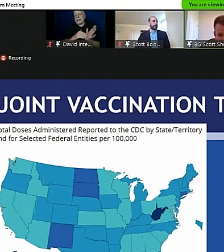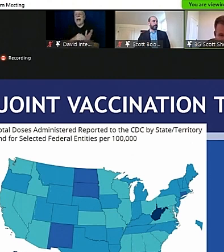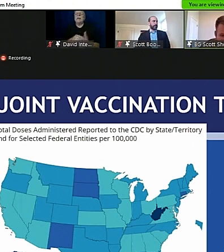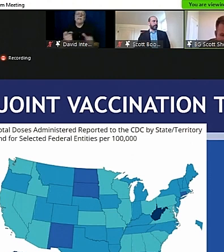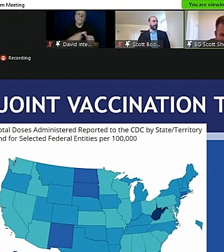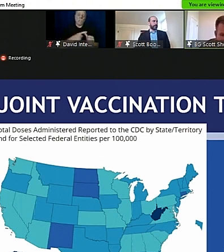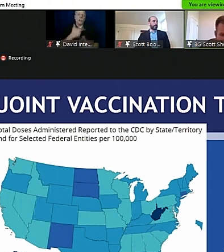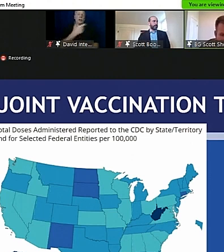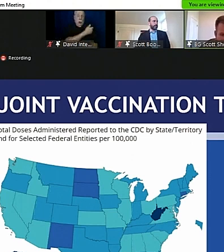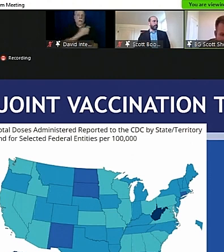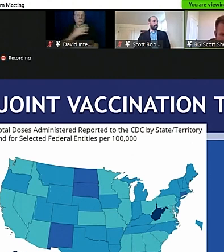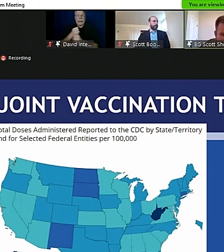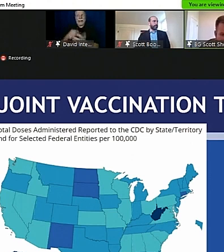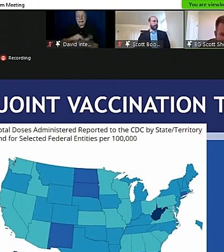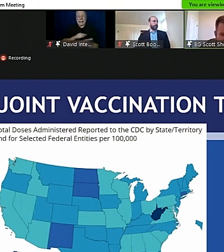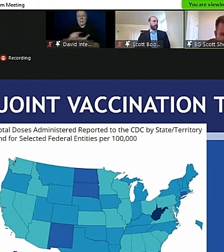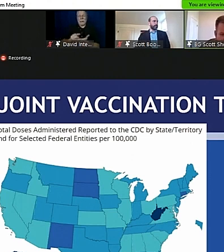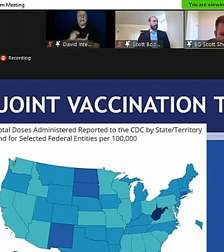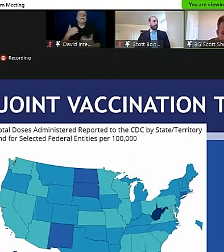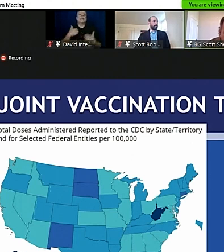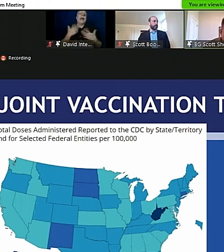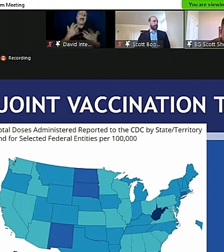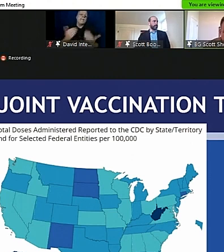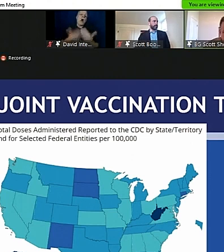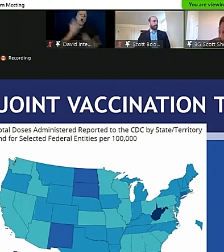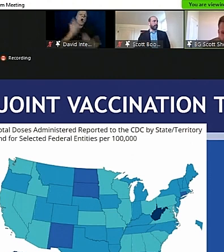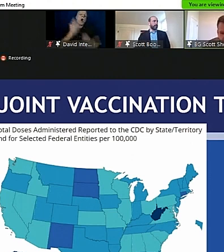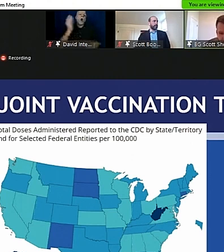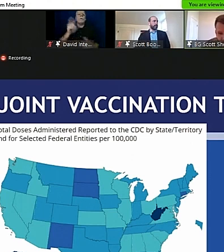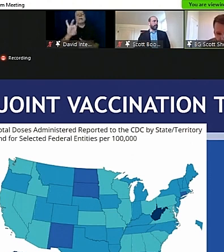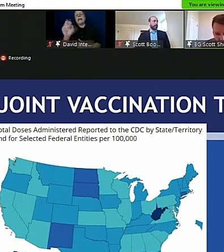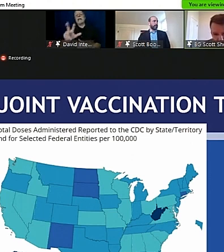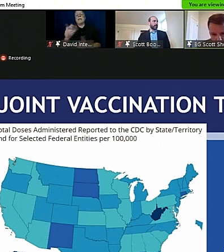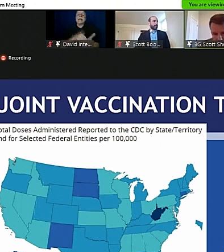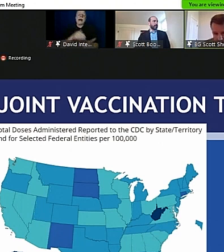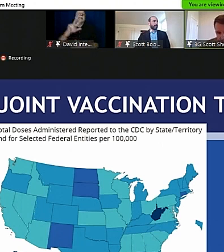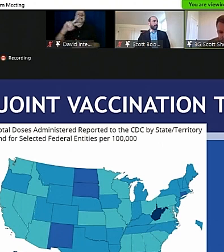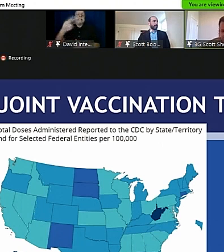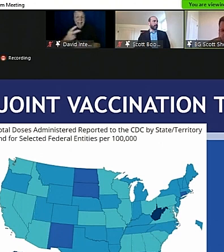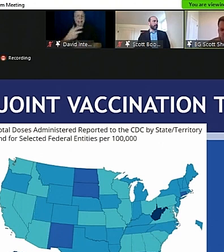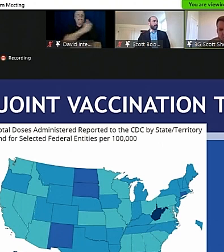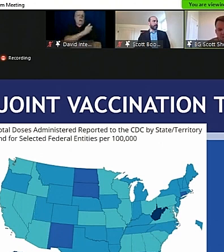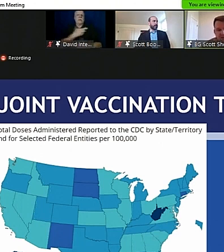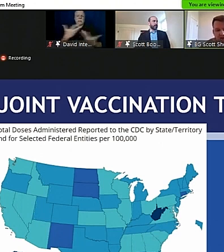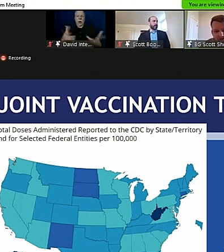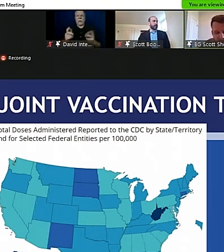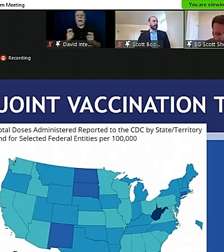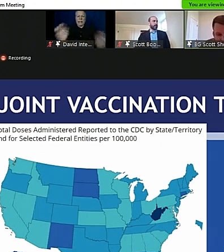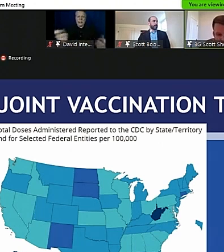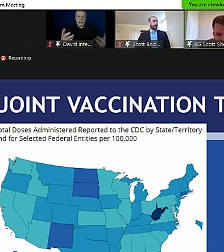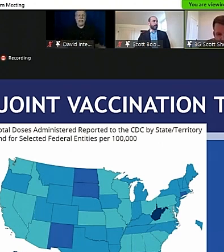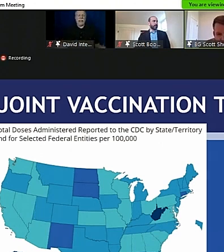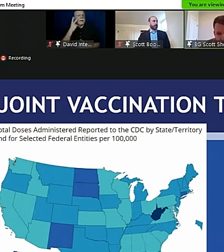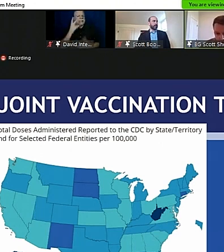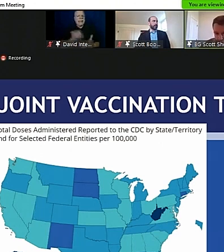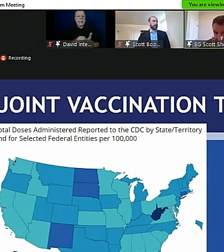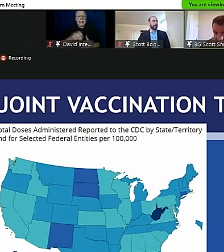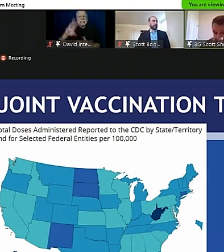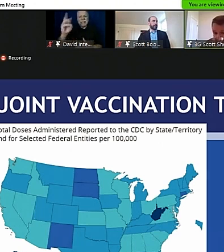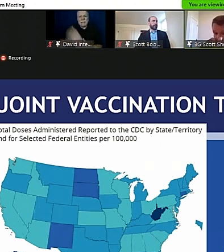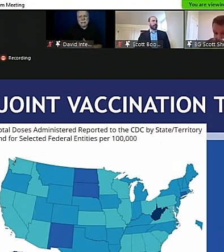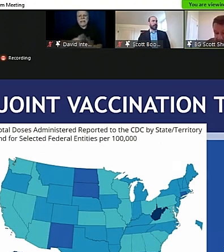week. And we have almost 83,000 second doses administered. So you'll see that's 2% of the entire nation of